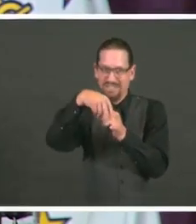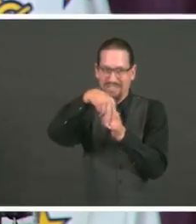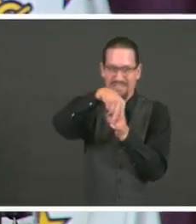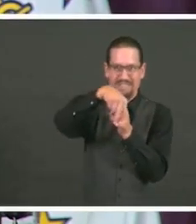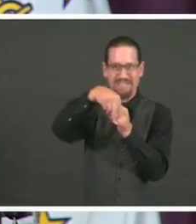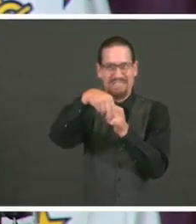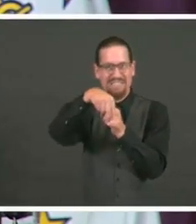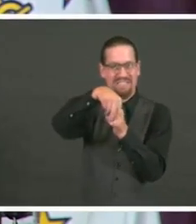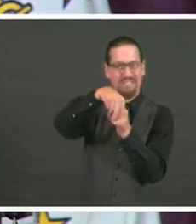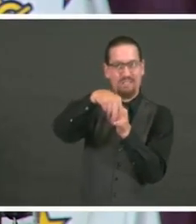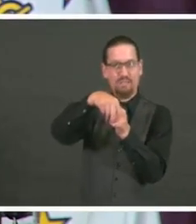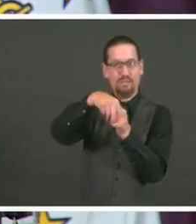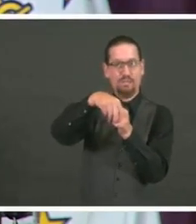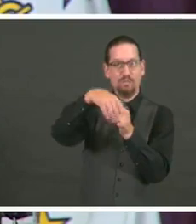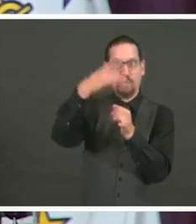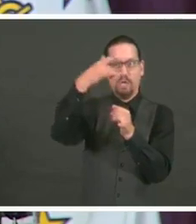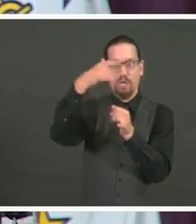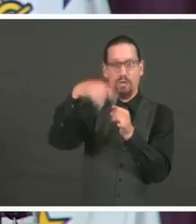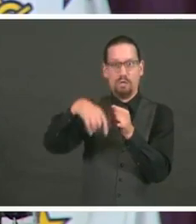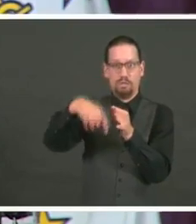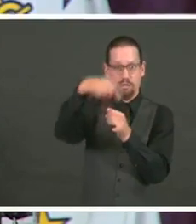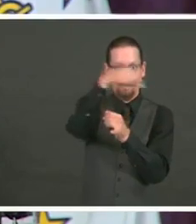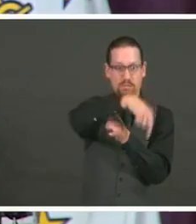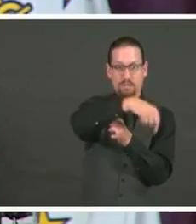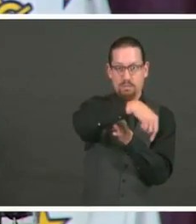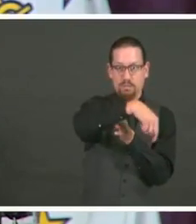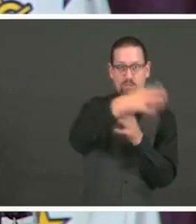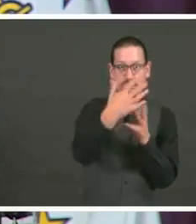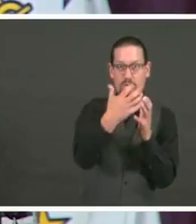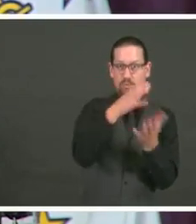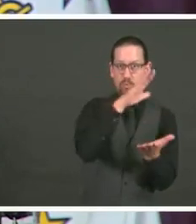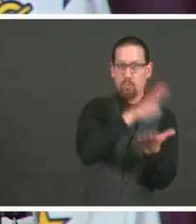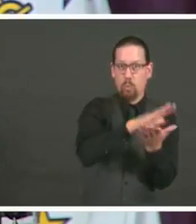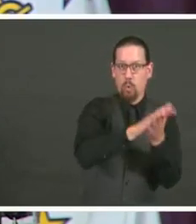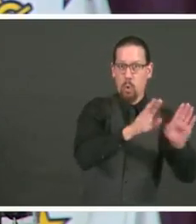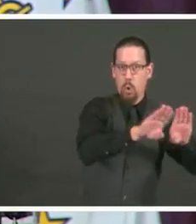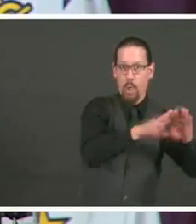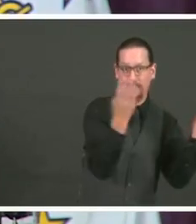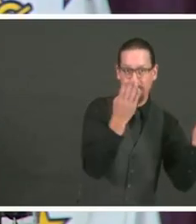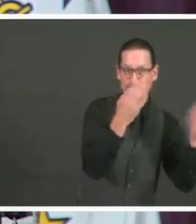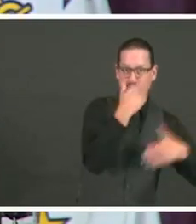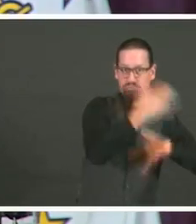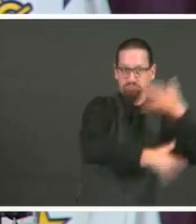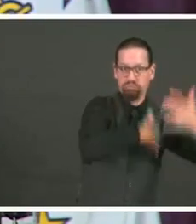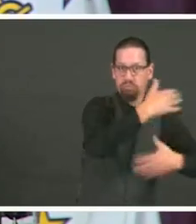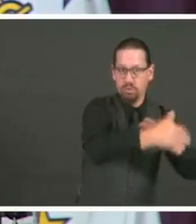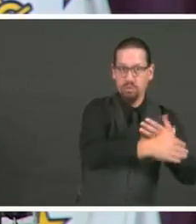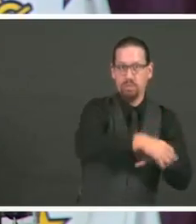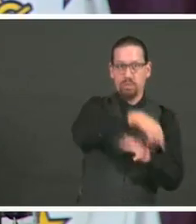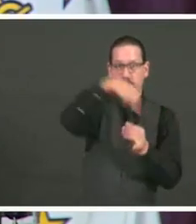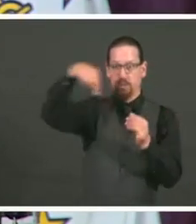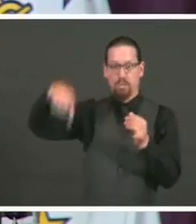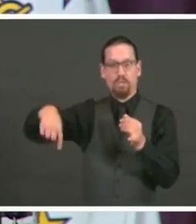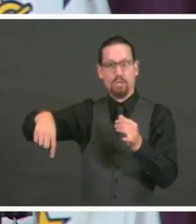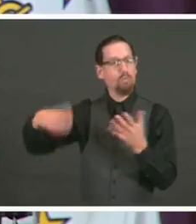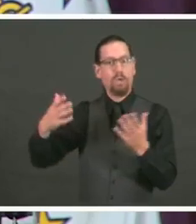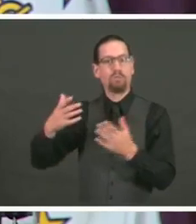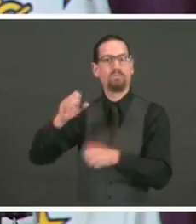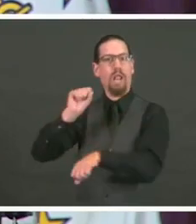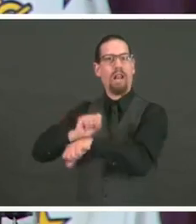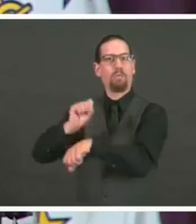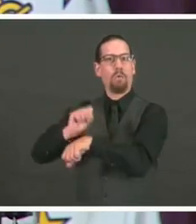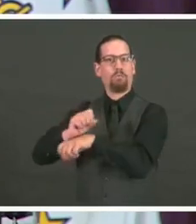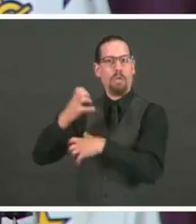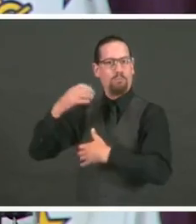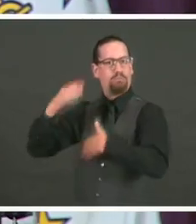of work back to work. We want to make sure that our hotels and restaurants and such can be operating and people